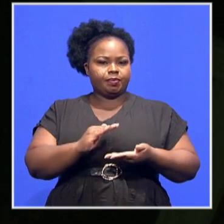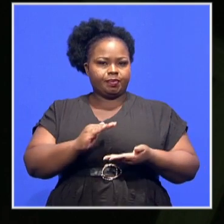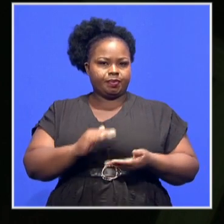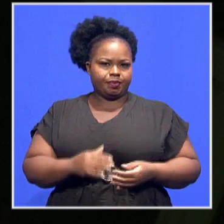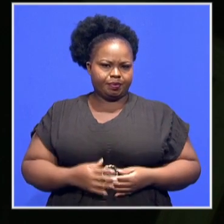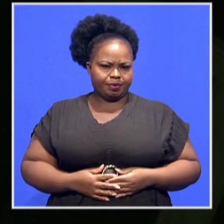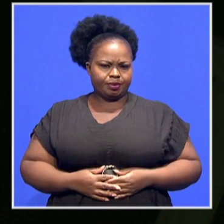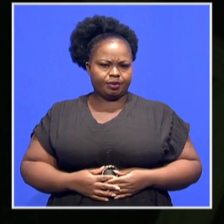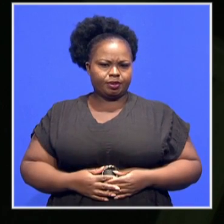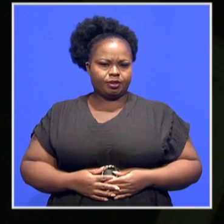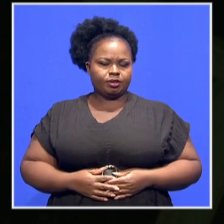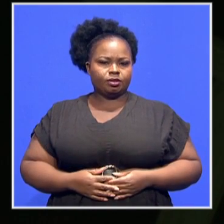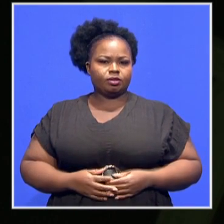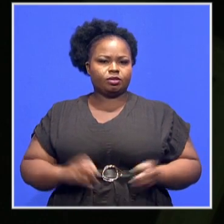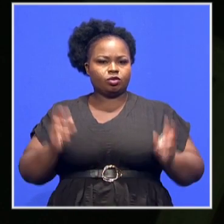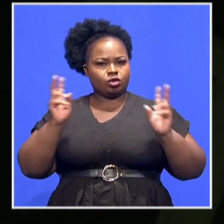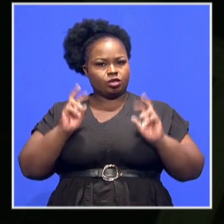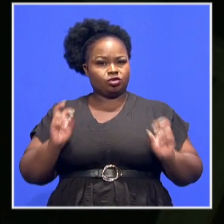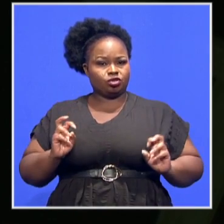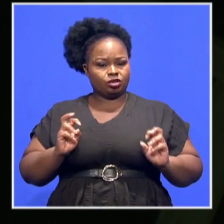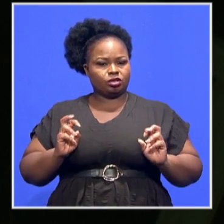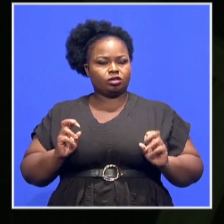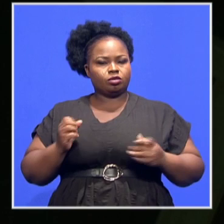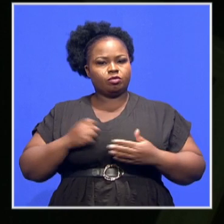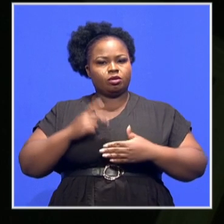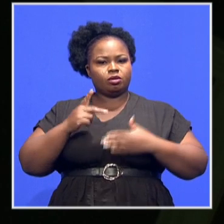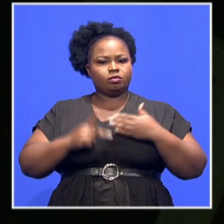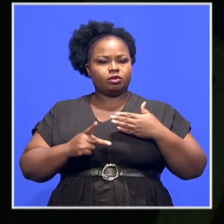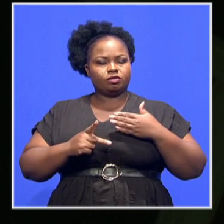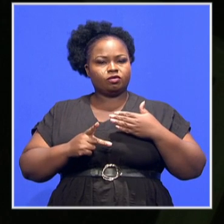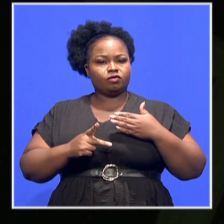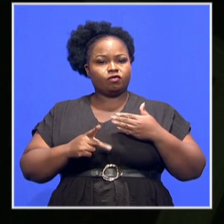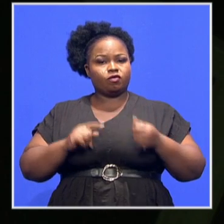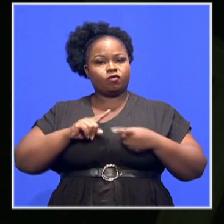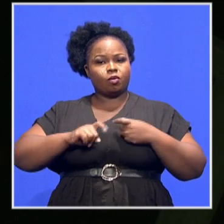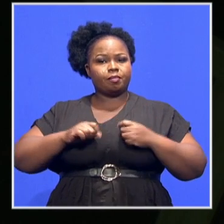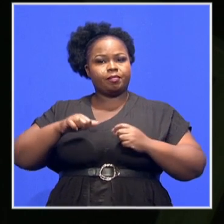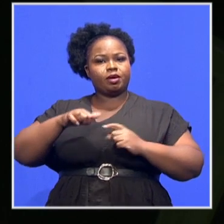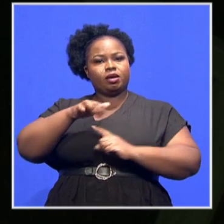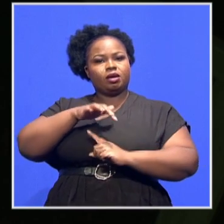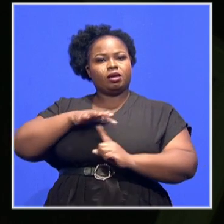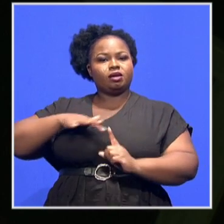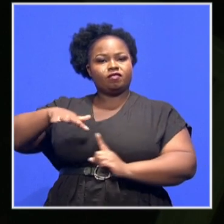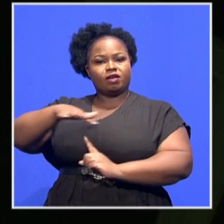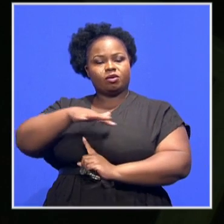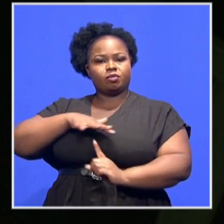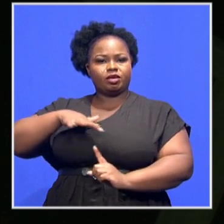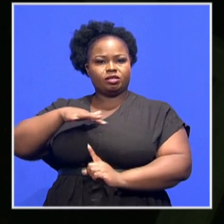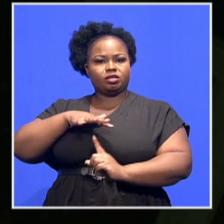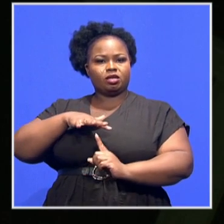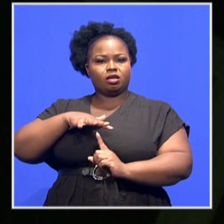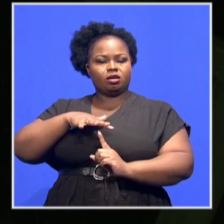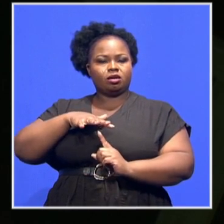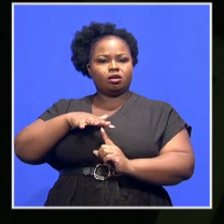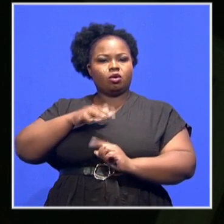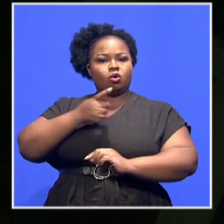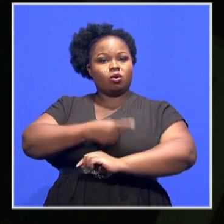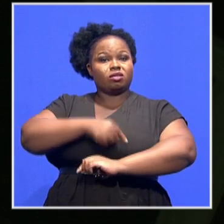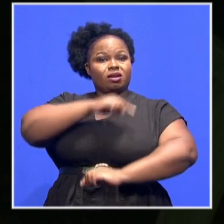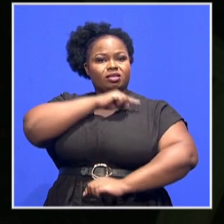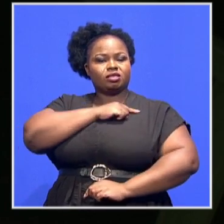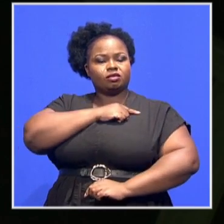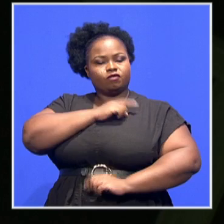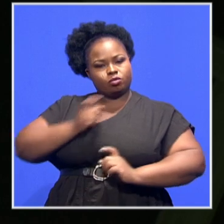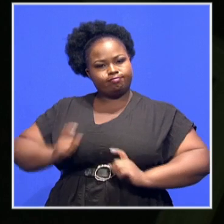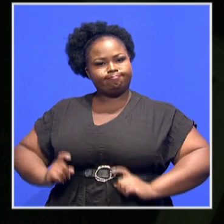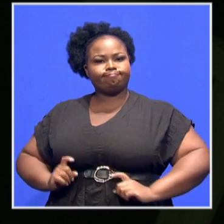exempting energy projects from environmental authorizations for certain activities, and speeding